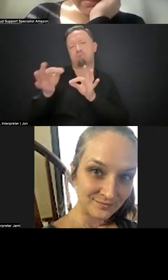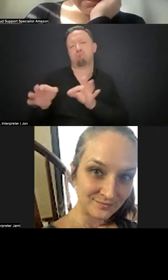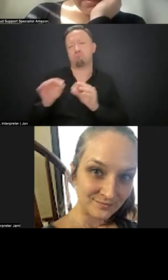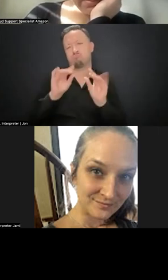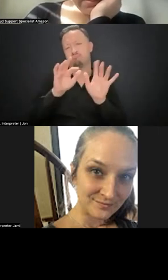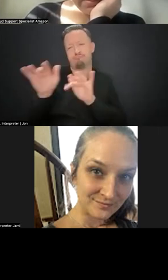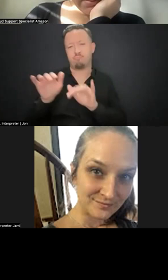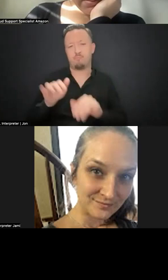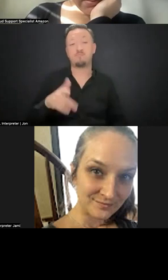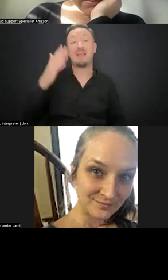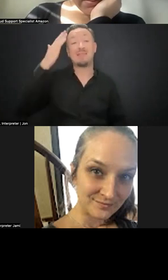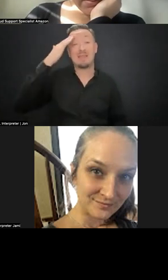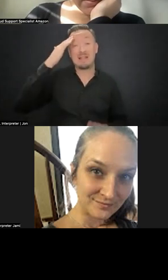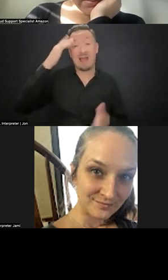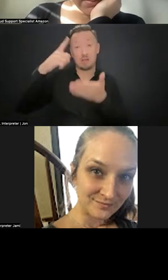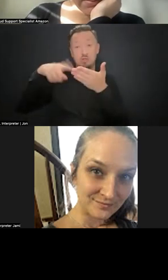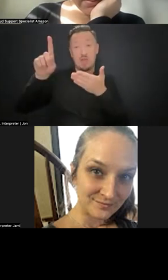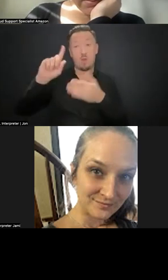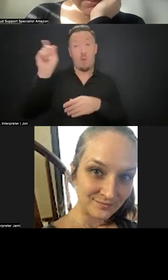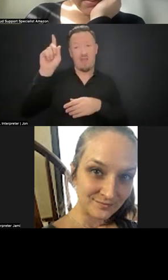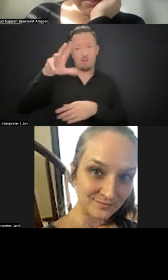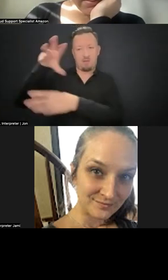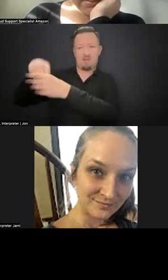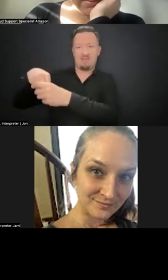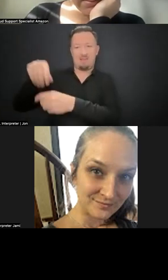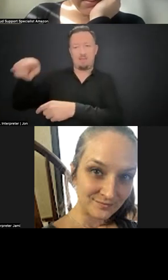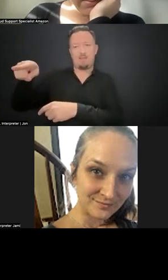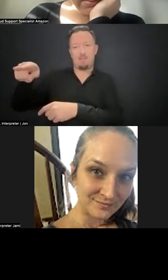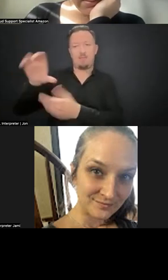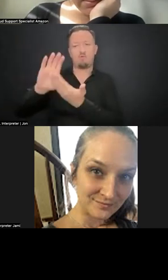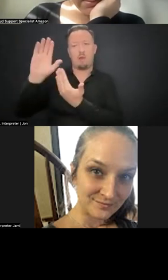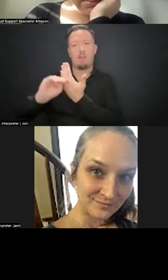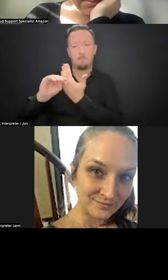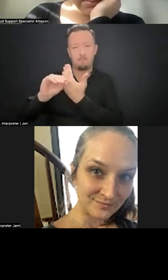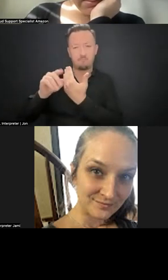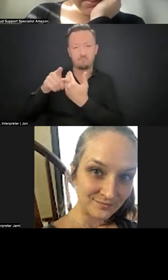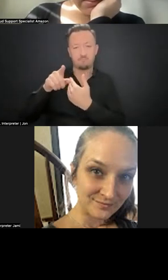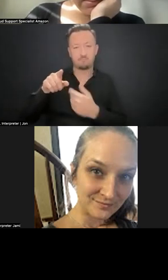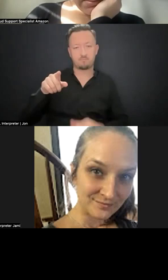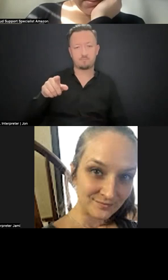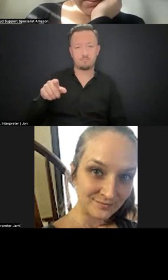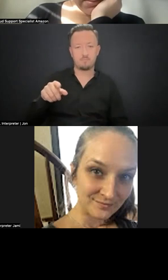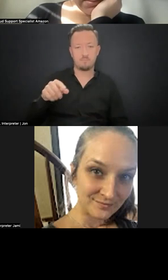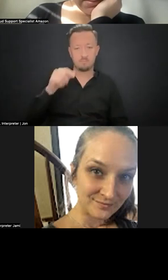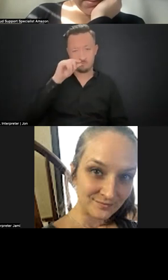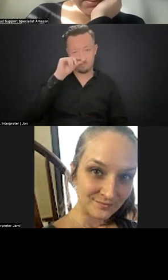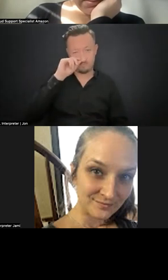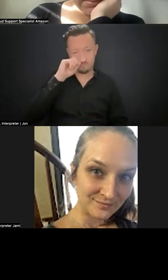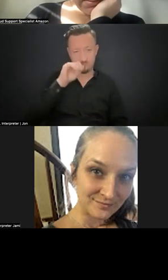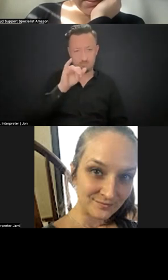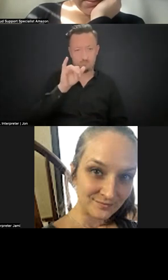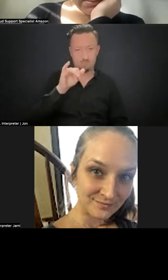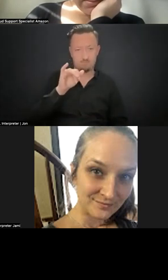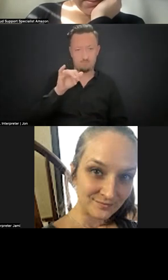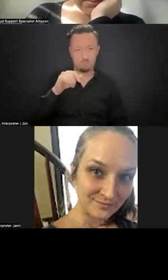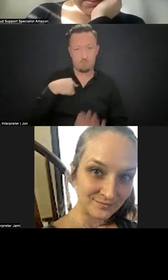Knowledge checks are in your curriculum. So if you click on your curriculum right here, I'll